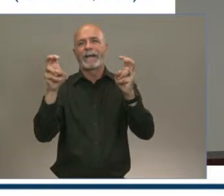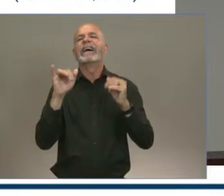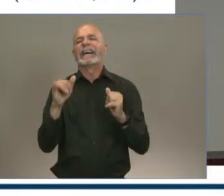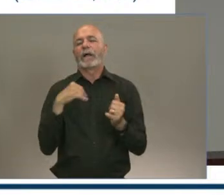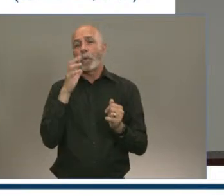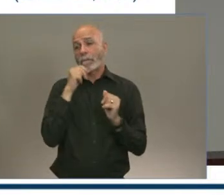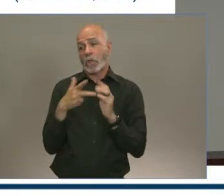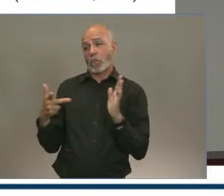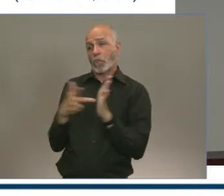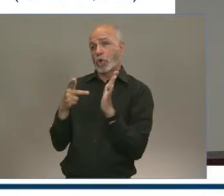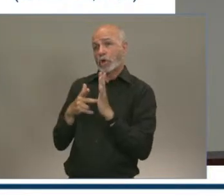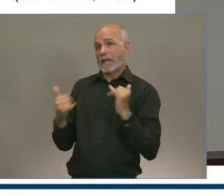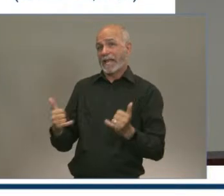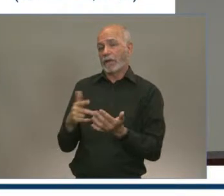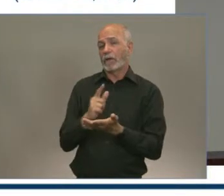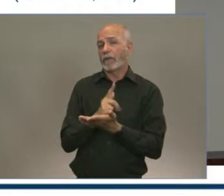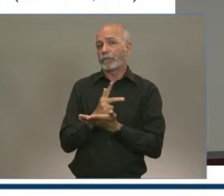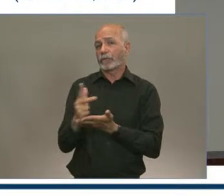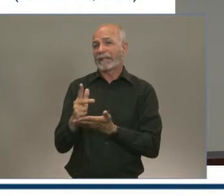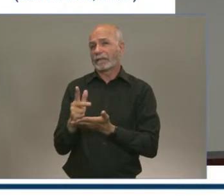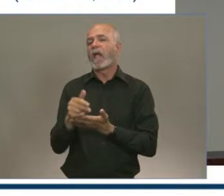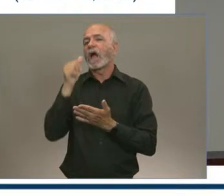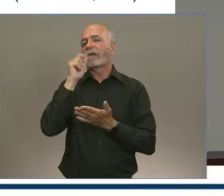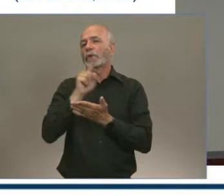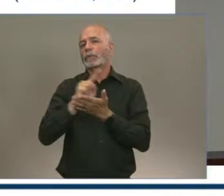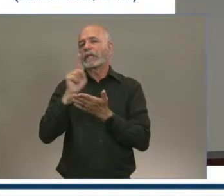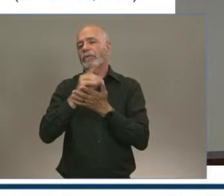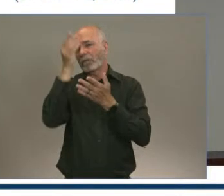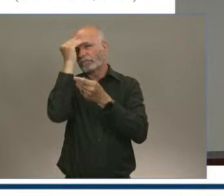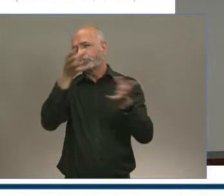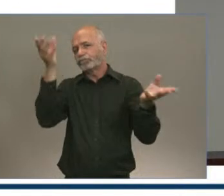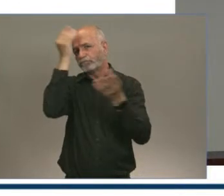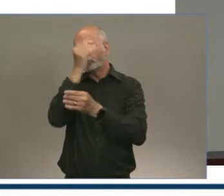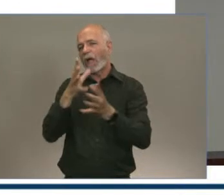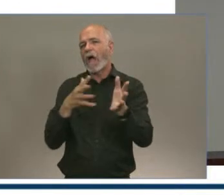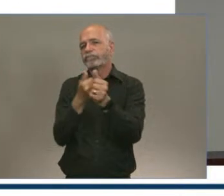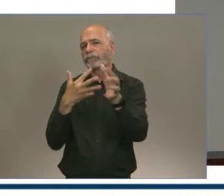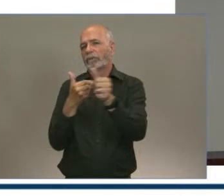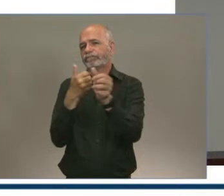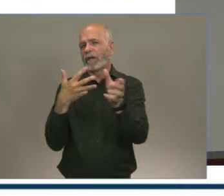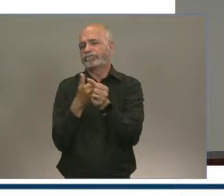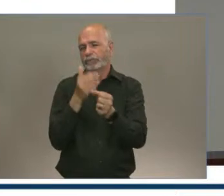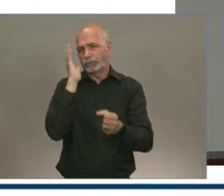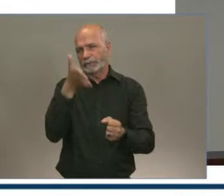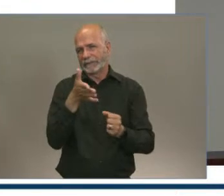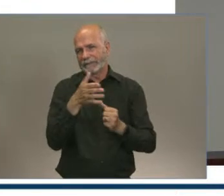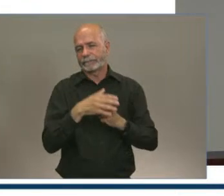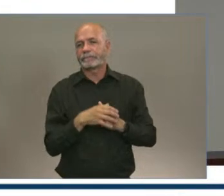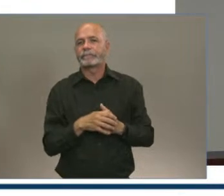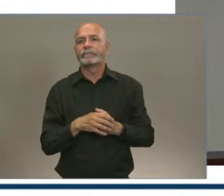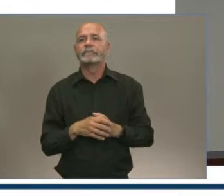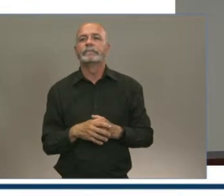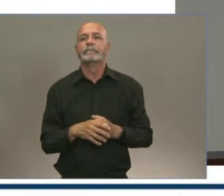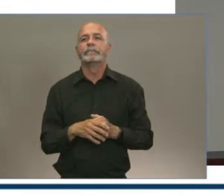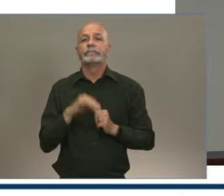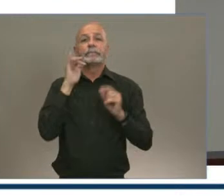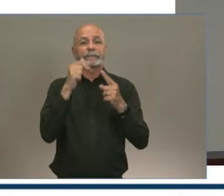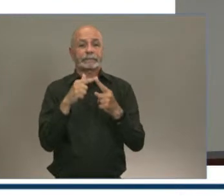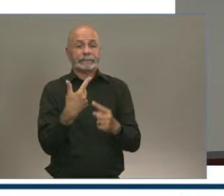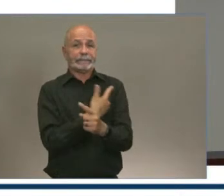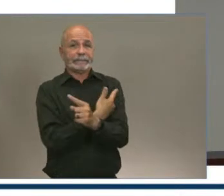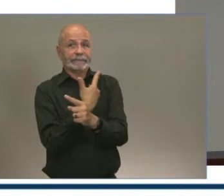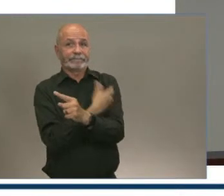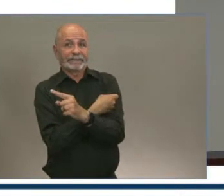now releasing weekly reports. What it shows is that because no vaccine, including COVID vaccines, it